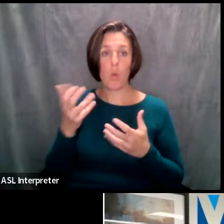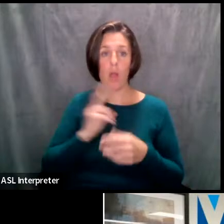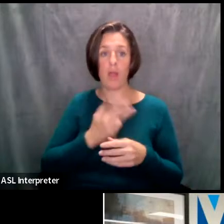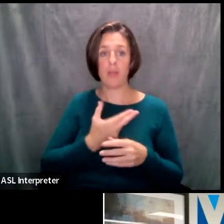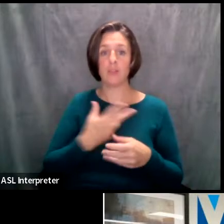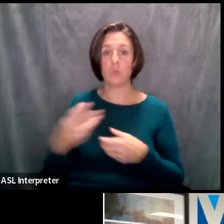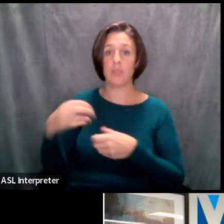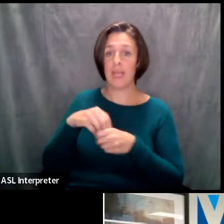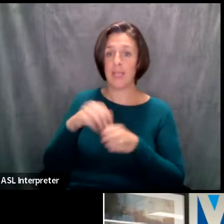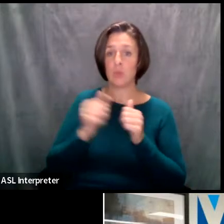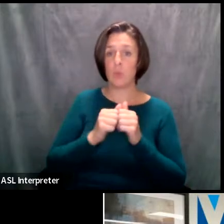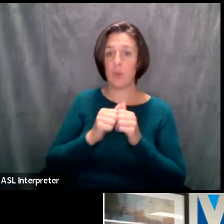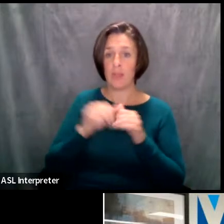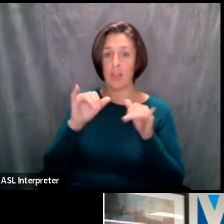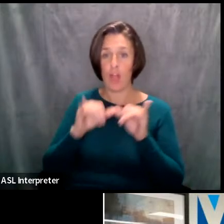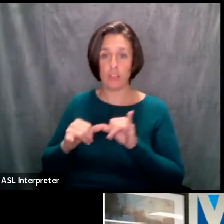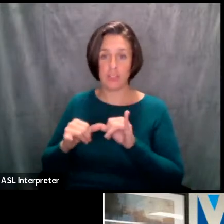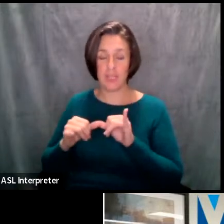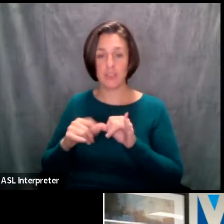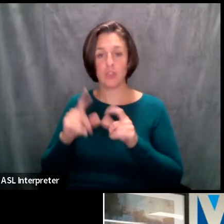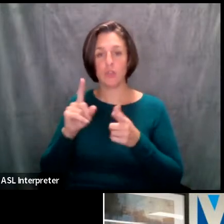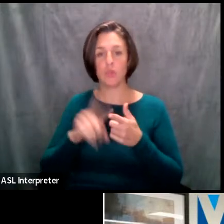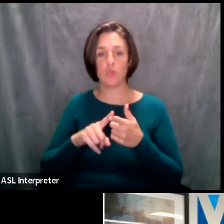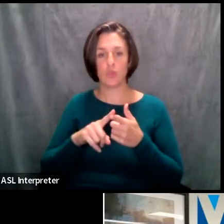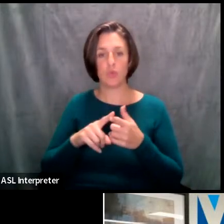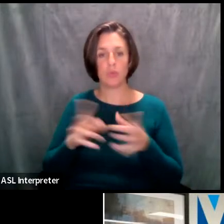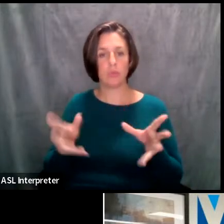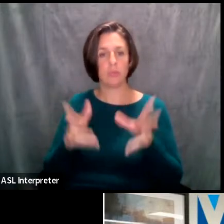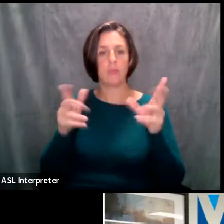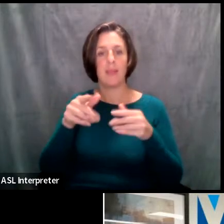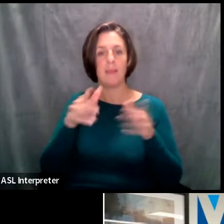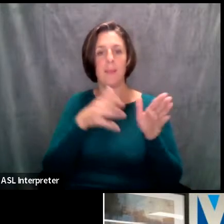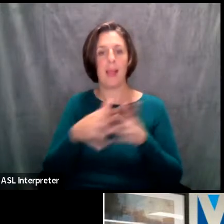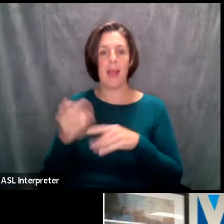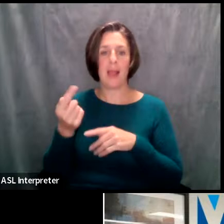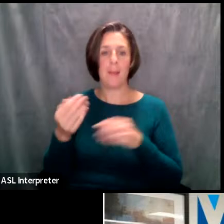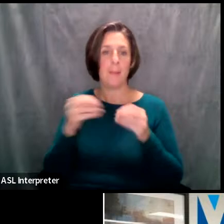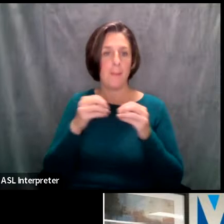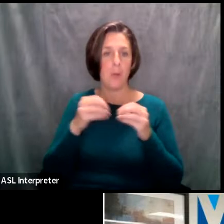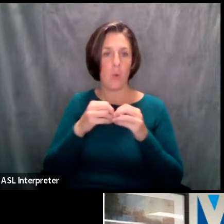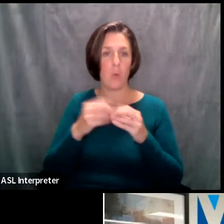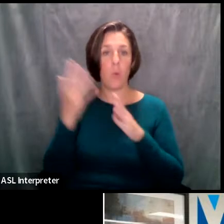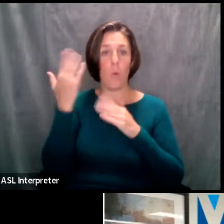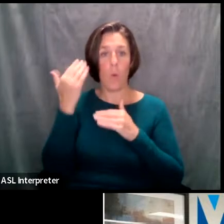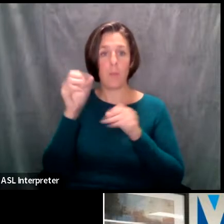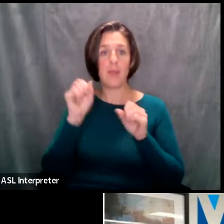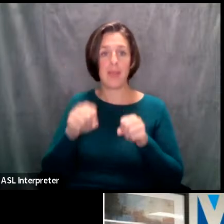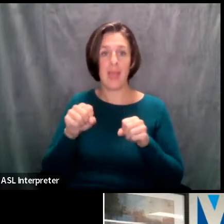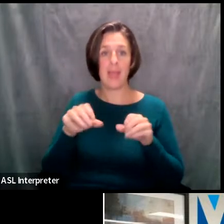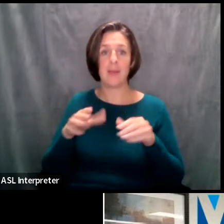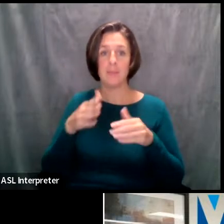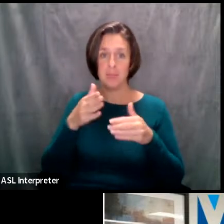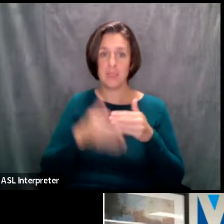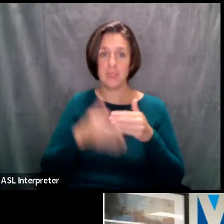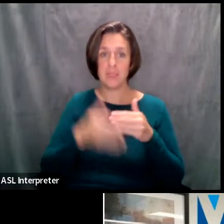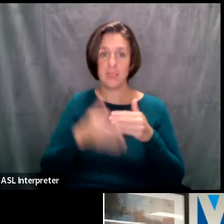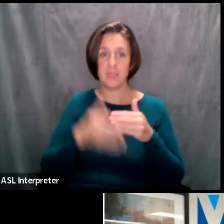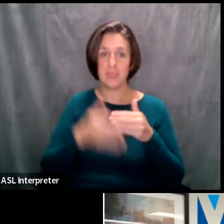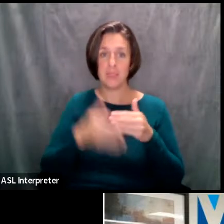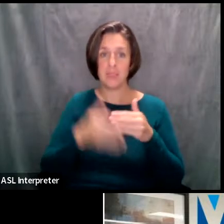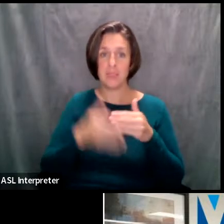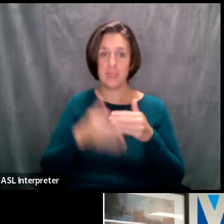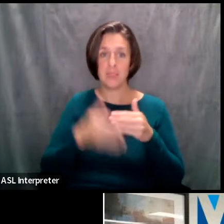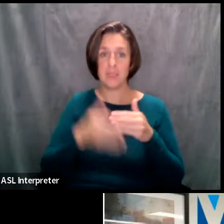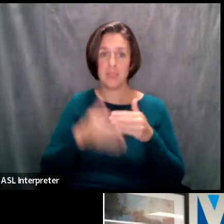with an architect to flesh out this plan a little bit more in the hopes that it can be done between now and the December board meeting.